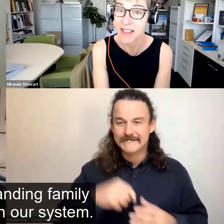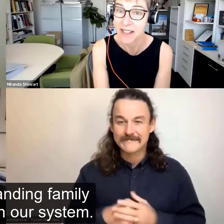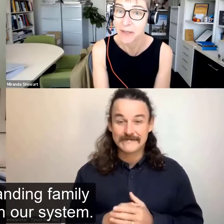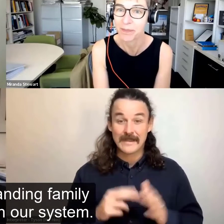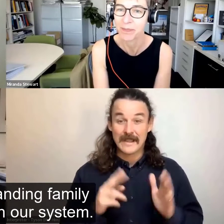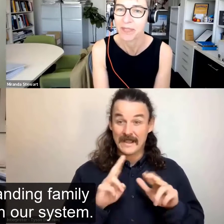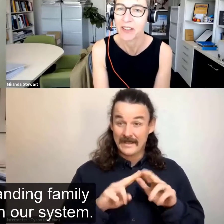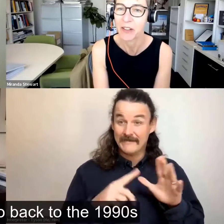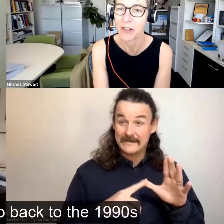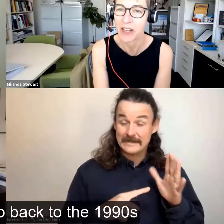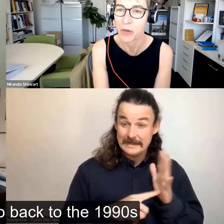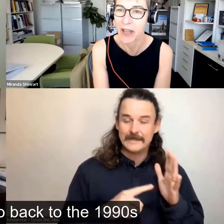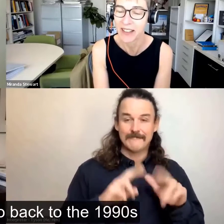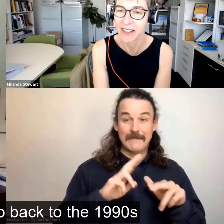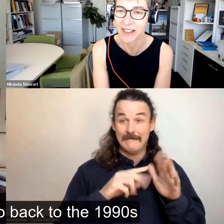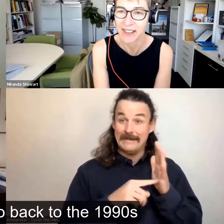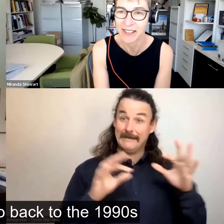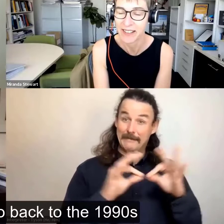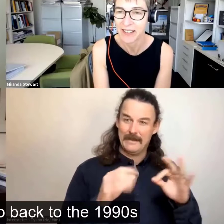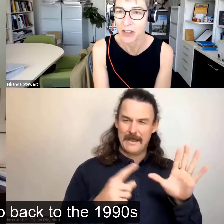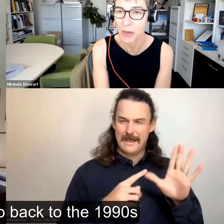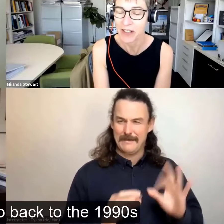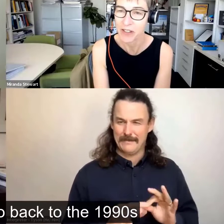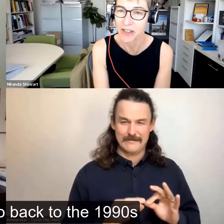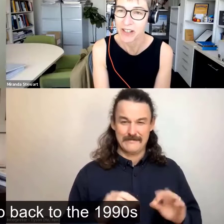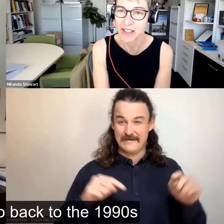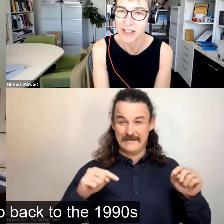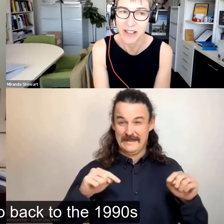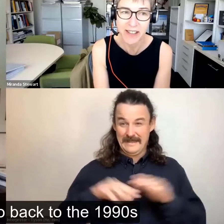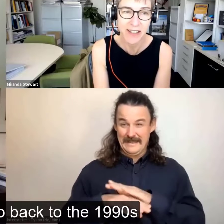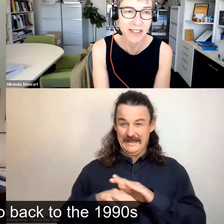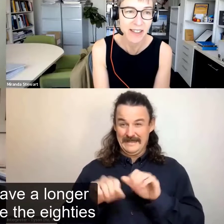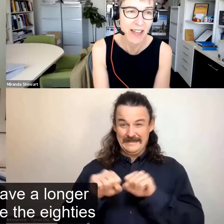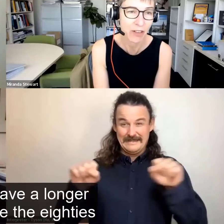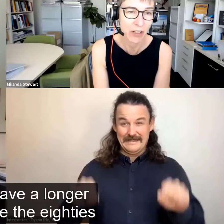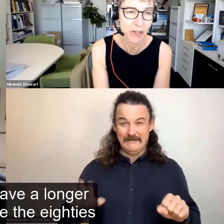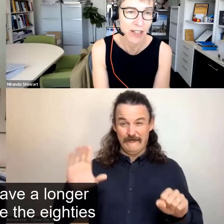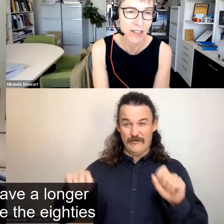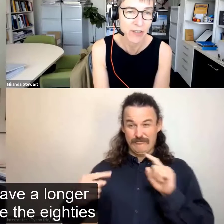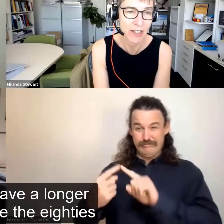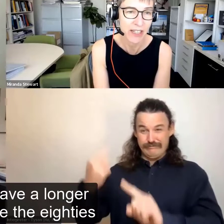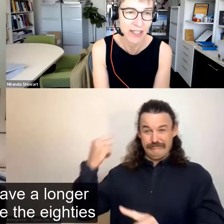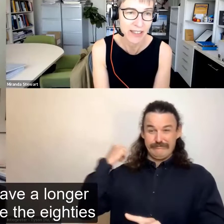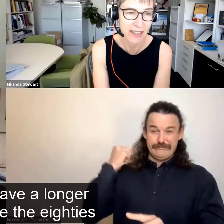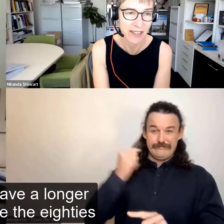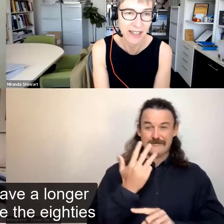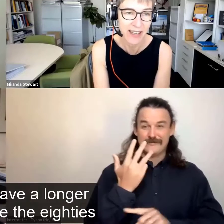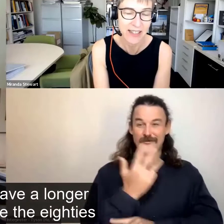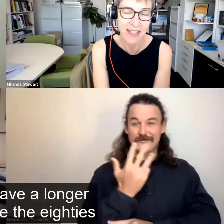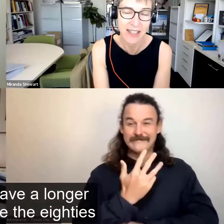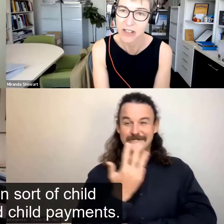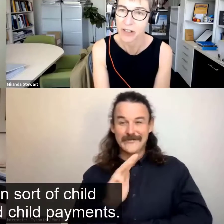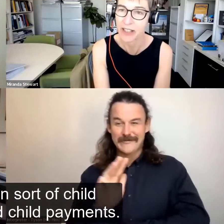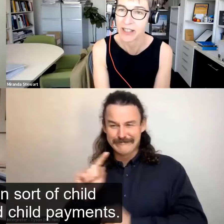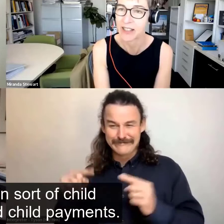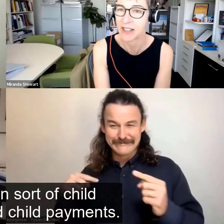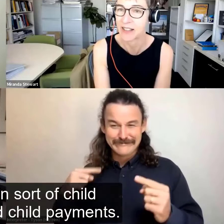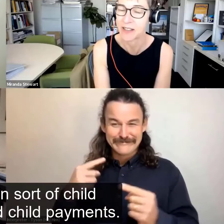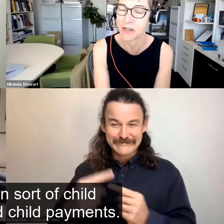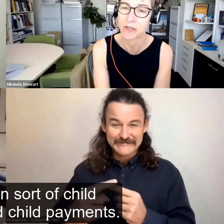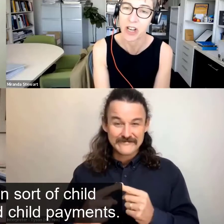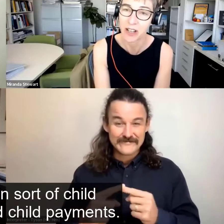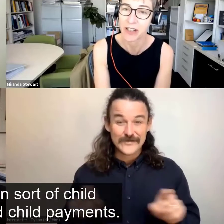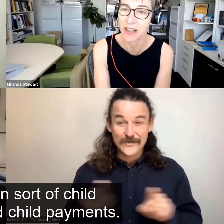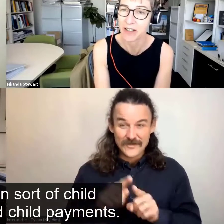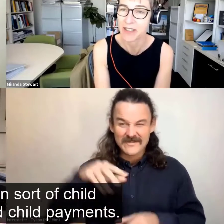payments in our system. You know, they go back to the 1990s, and they have a longer history in the 80s and earlier